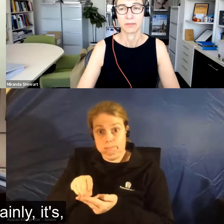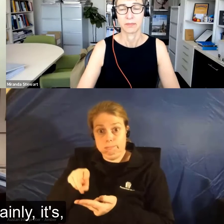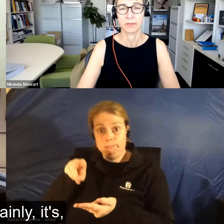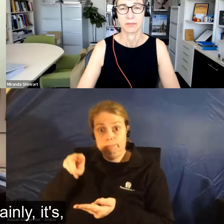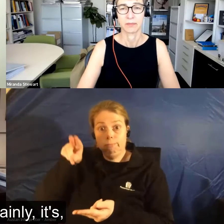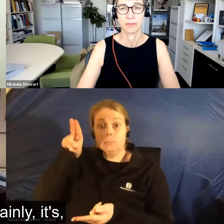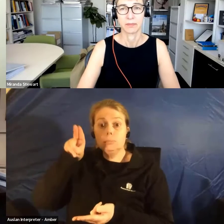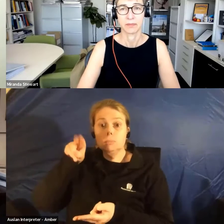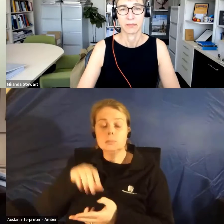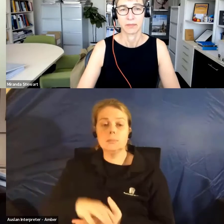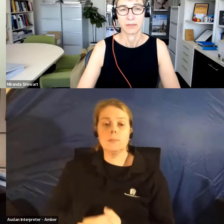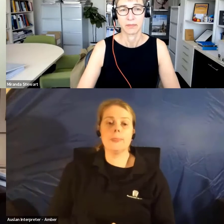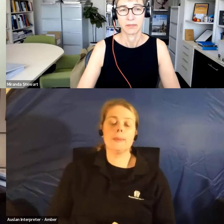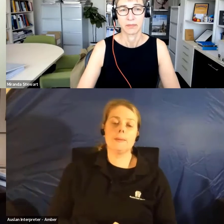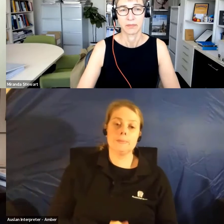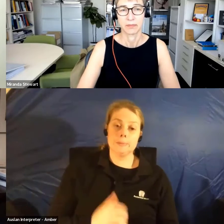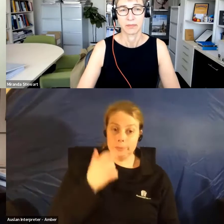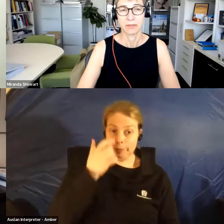certainly